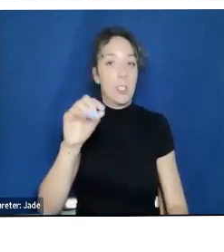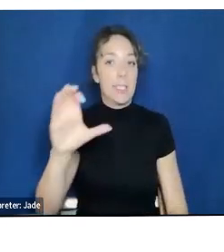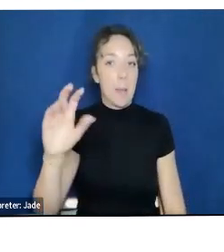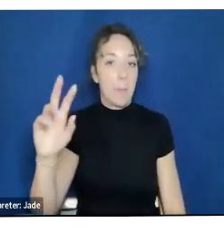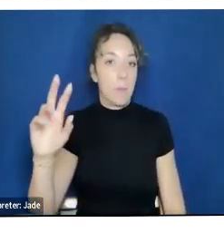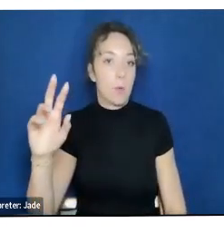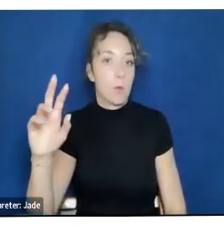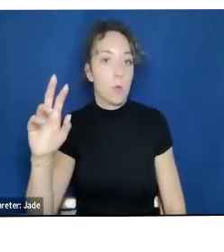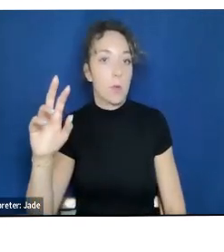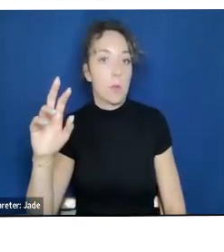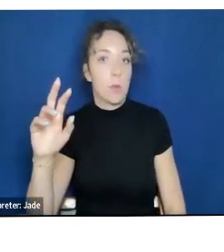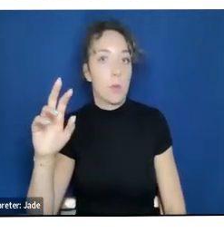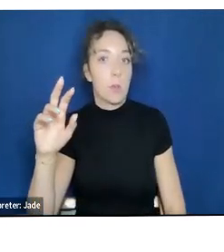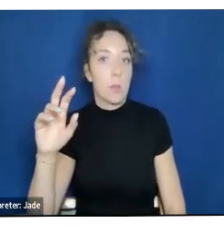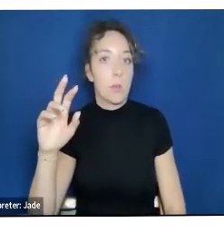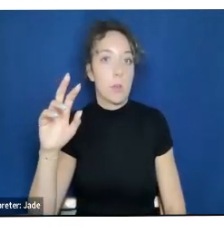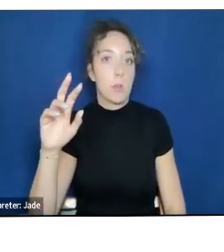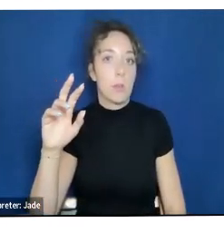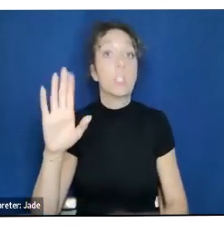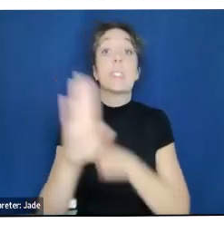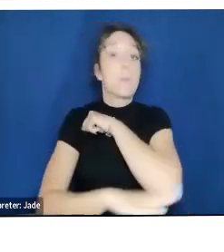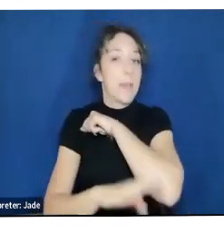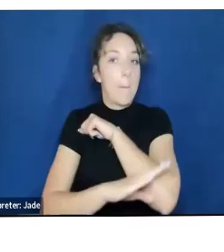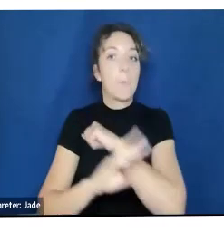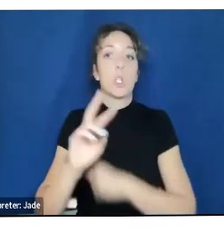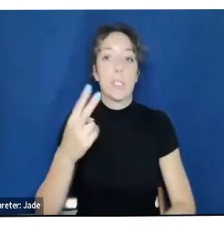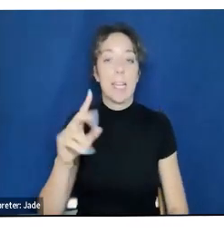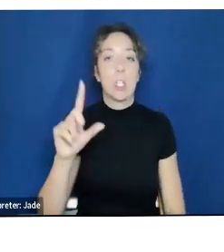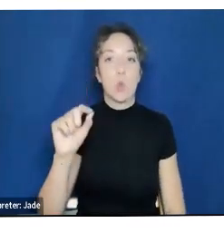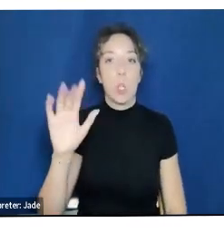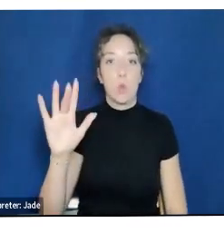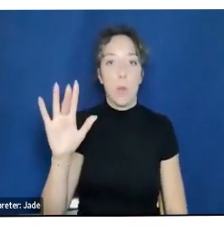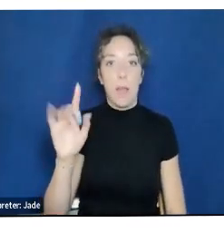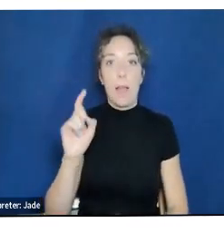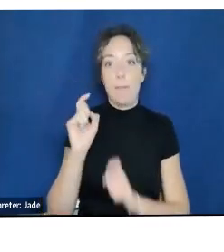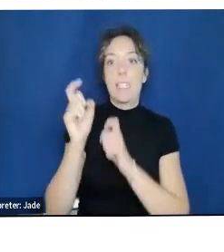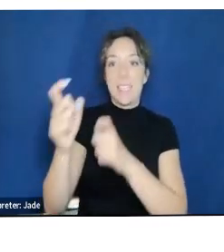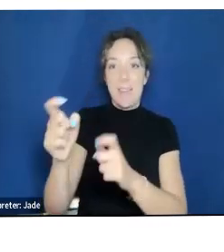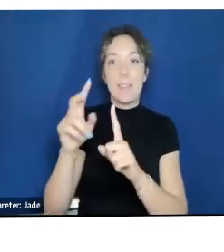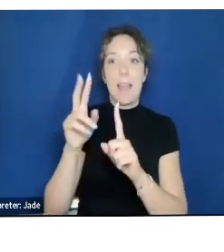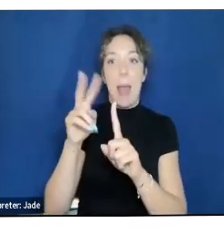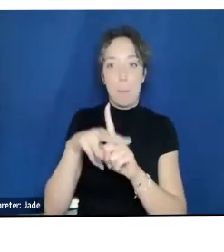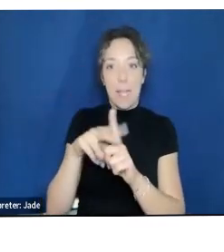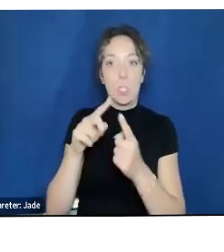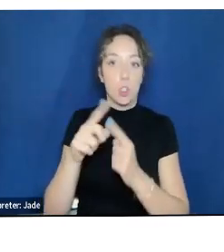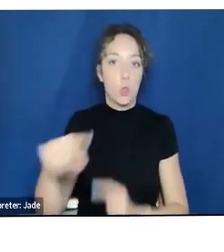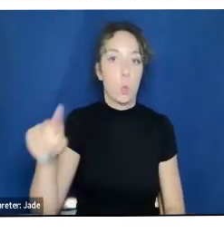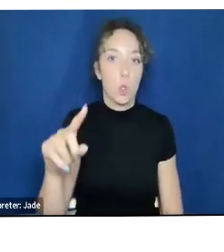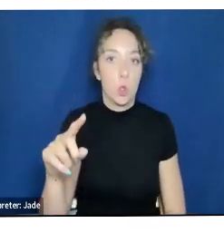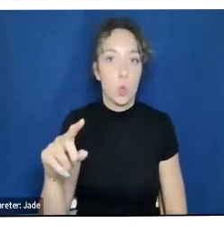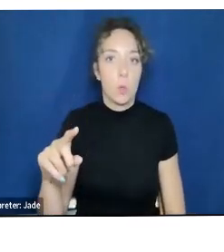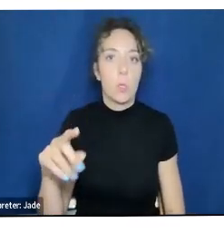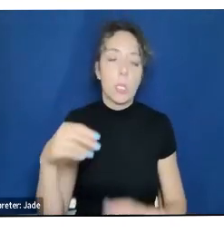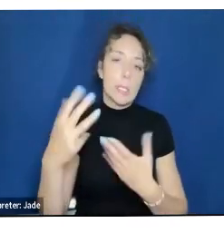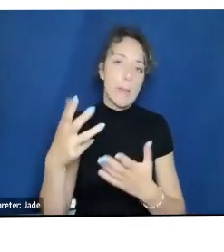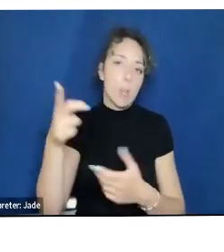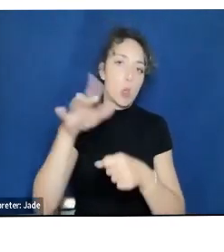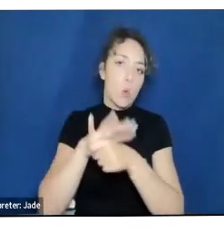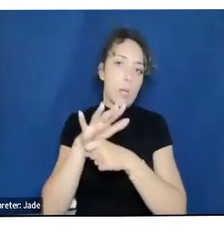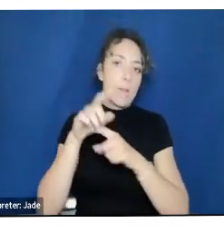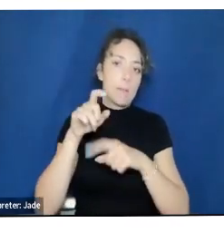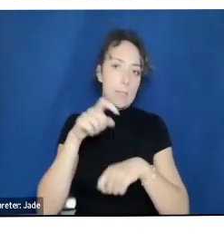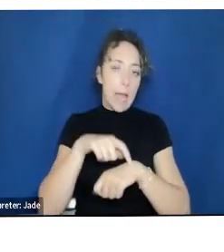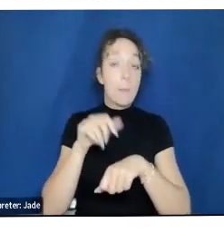2nd, 2025 to get those applications to you. We're giving lots of time for you to then submit the applications